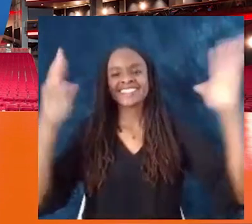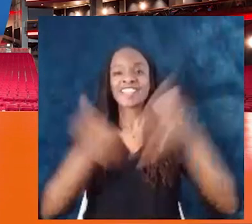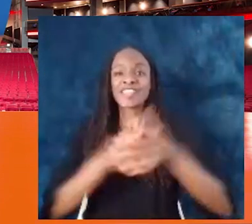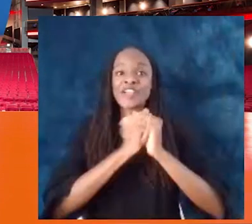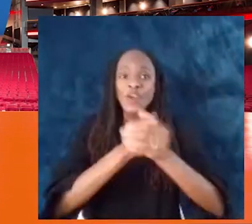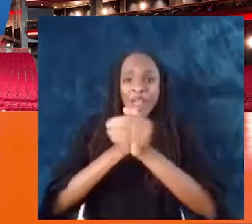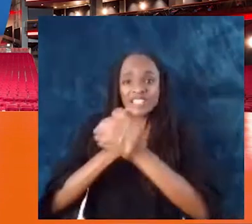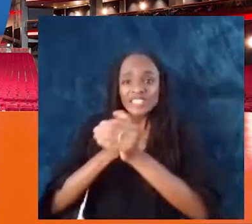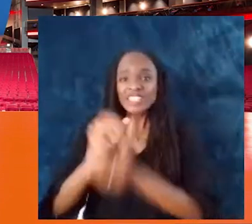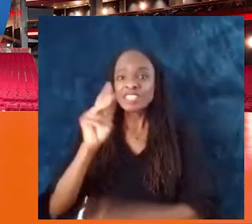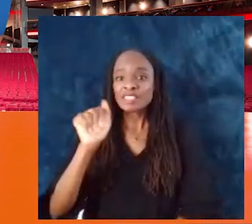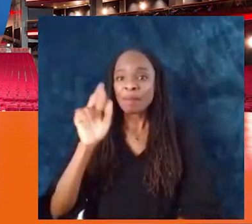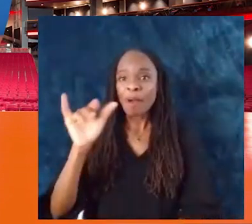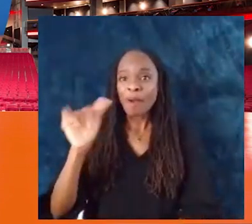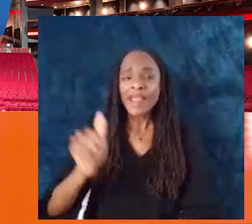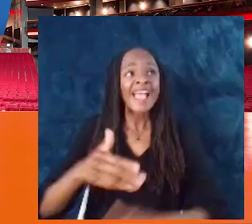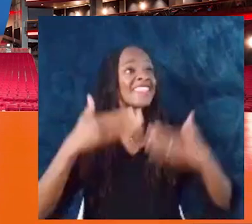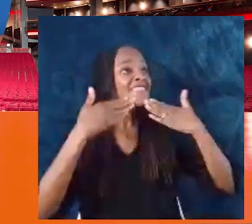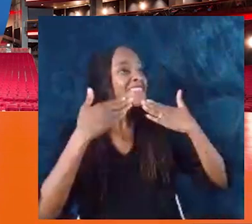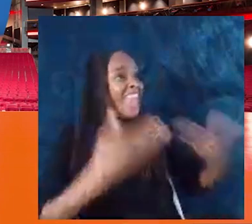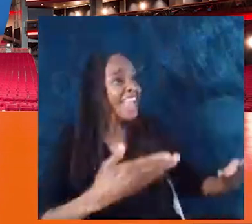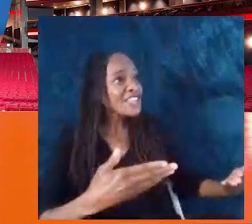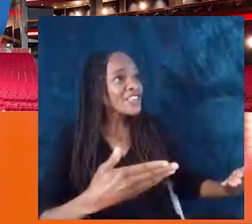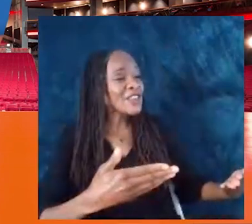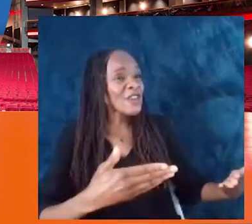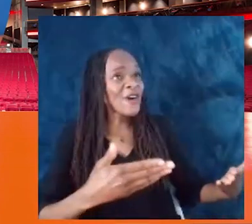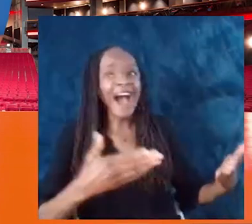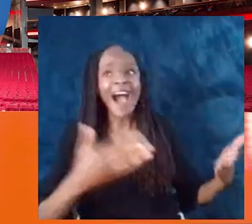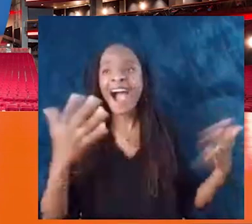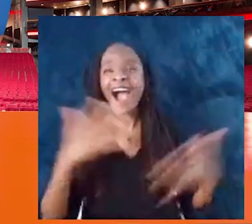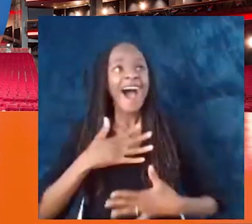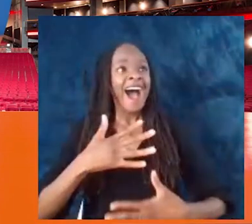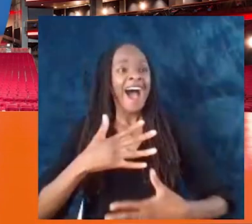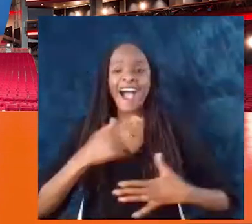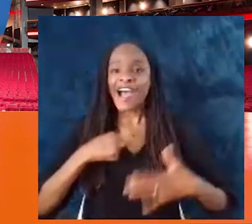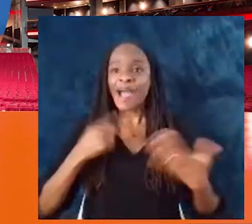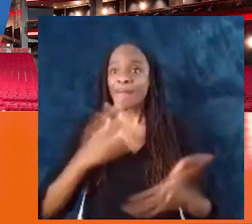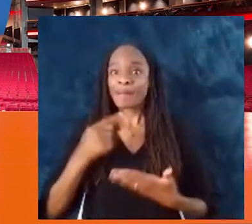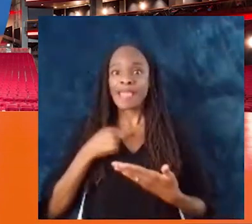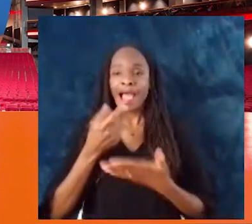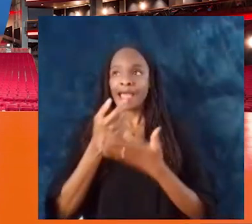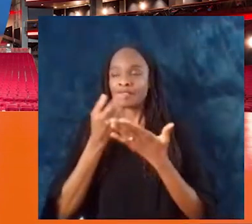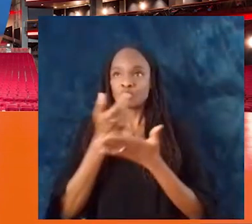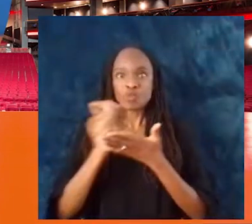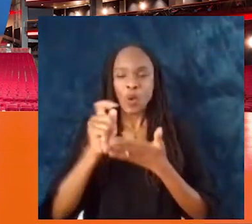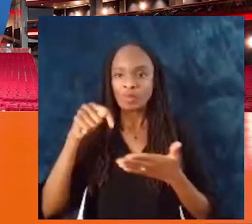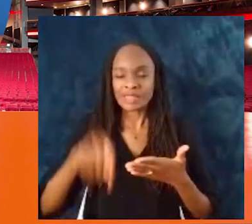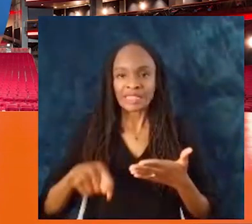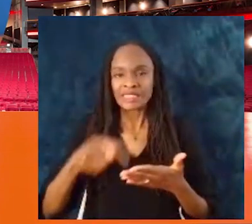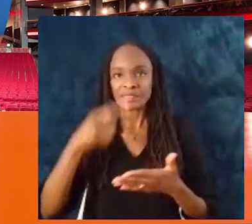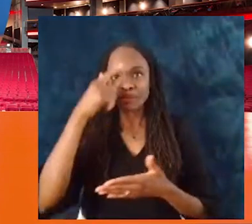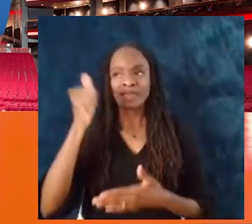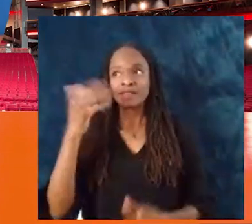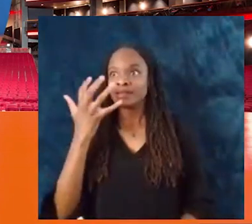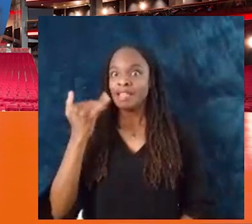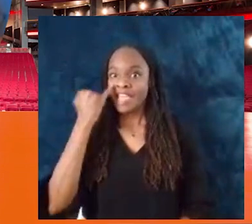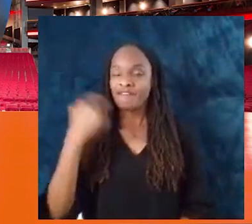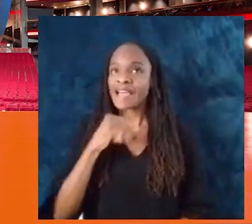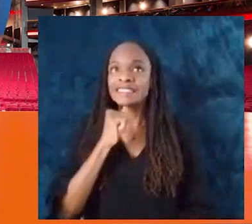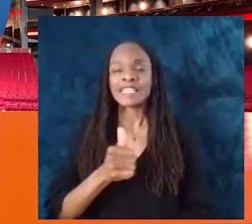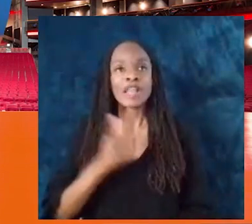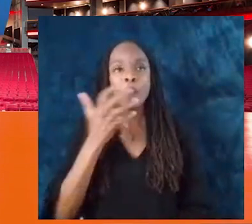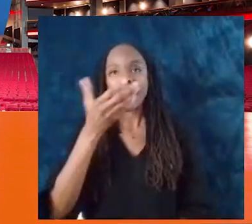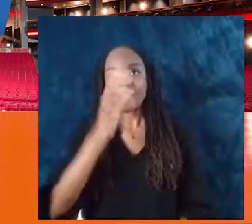Congratulations, Maria. Thank you. I'm glad I wrote this out because, ooh, if I didn't, oh my